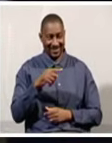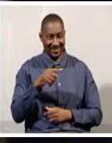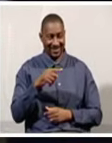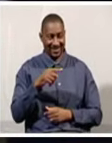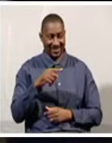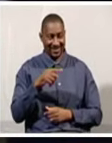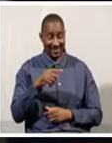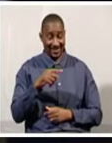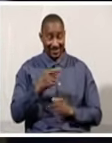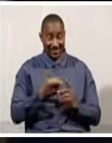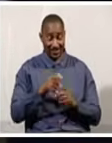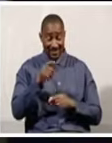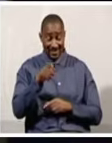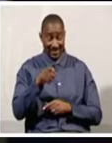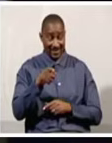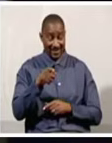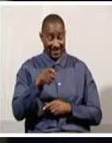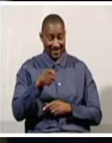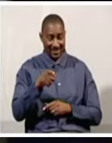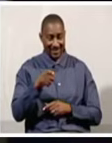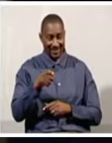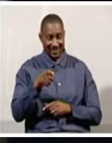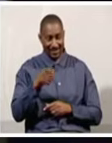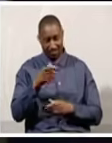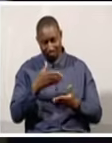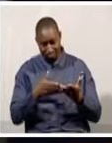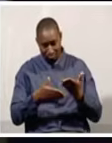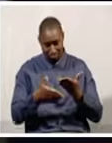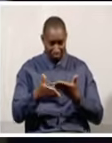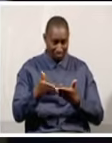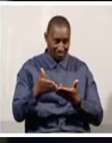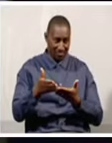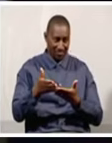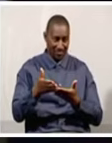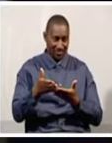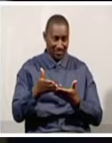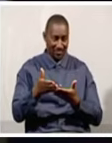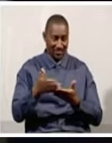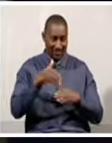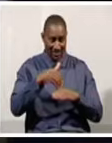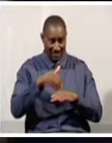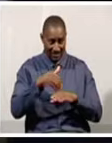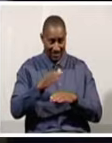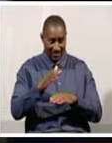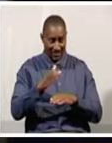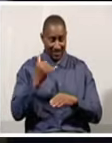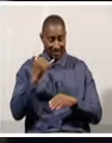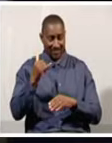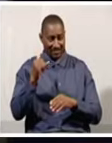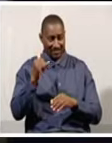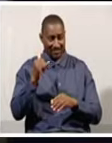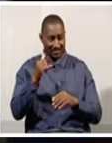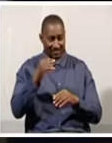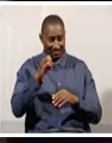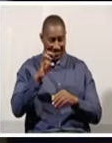After that event, we shared a message because I sent a message to him, just acknowledging